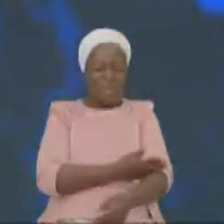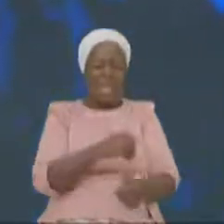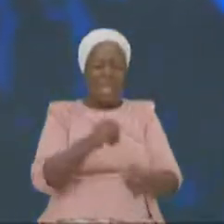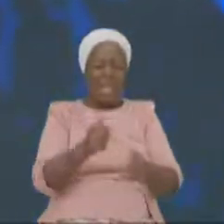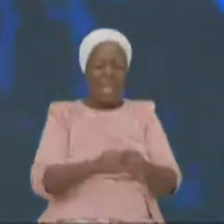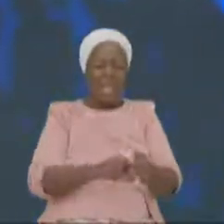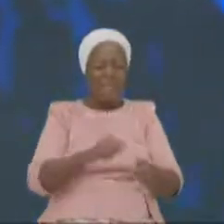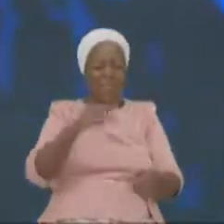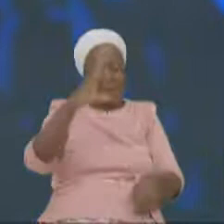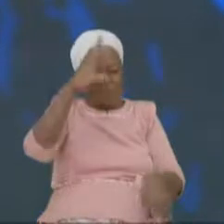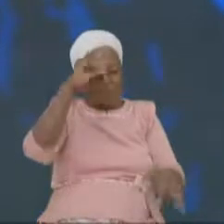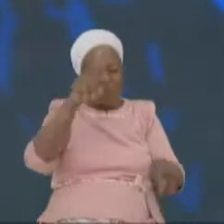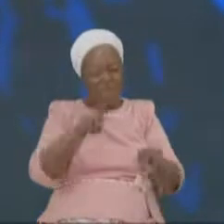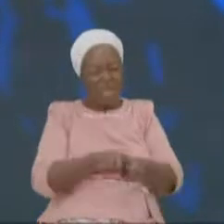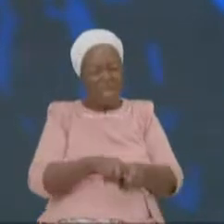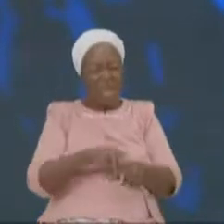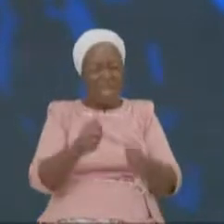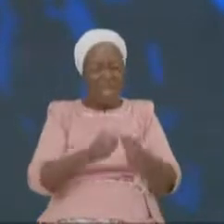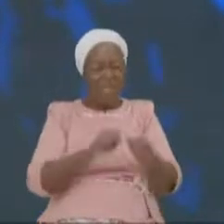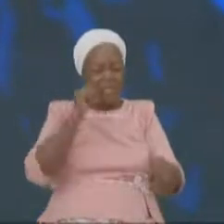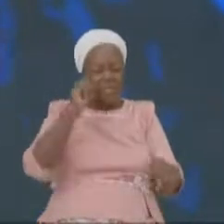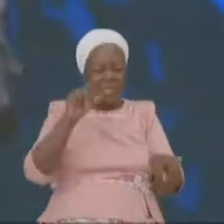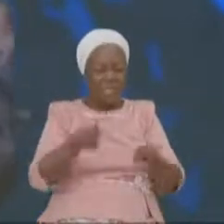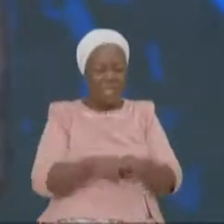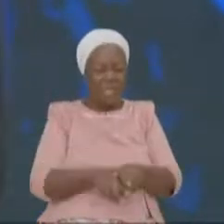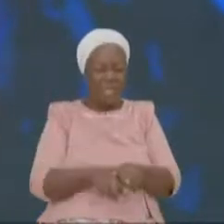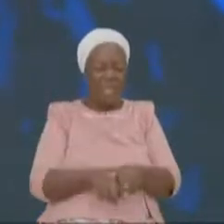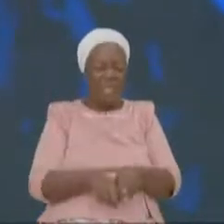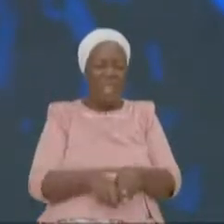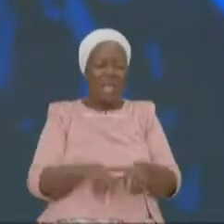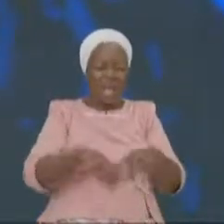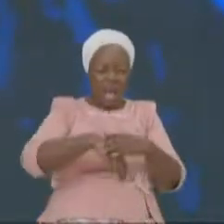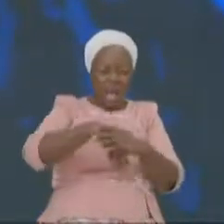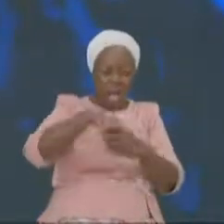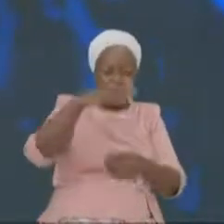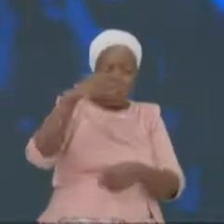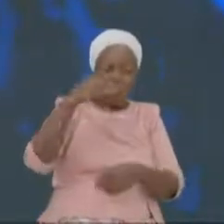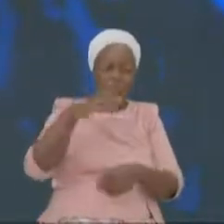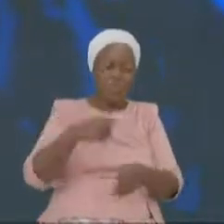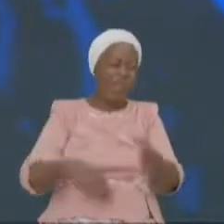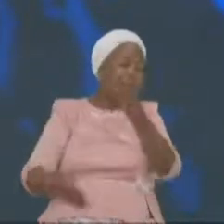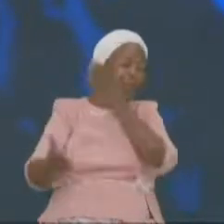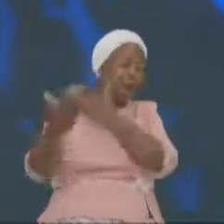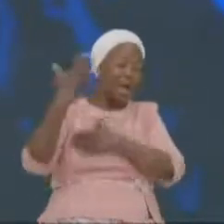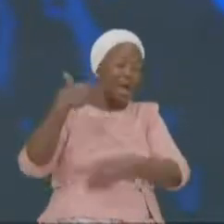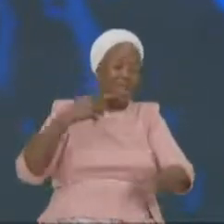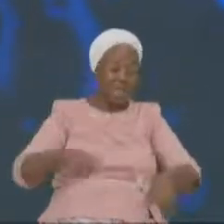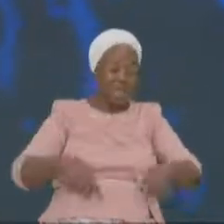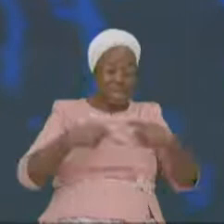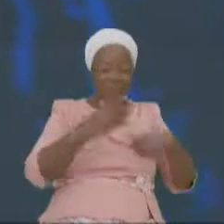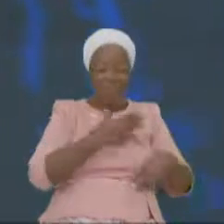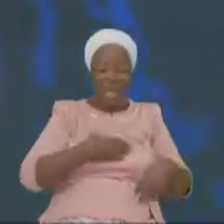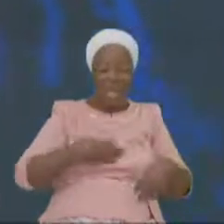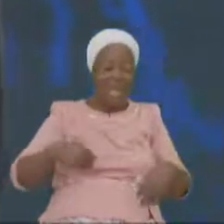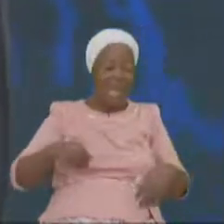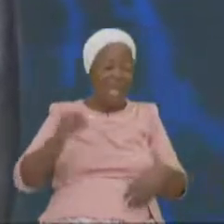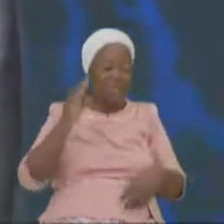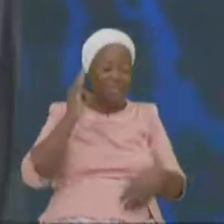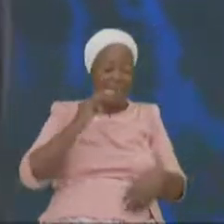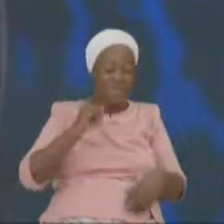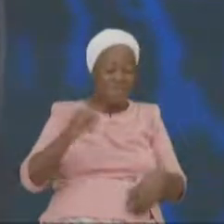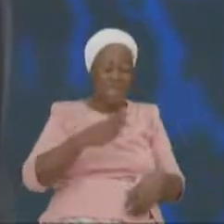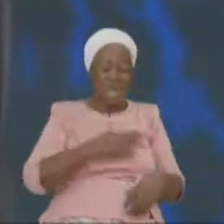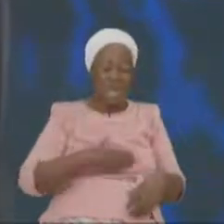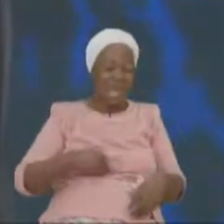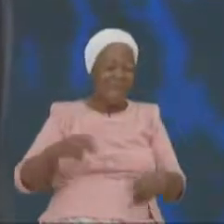every brother, every sister out of the past life and ministry and profession